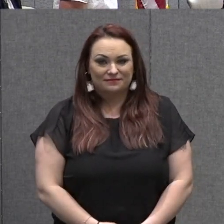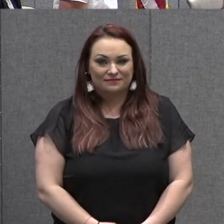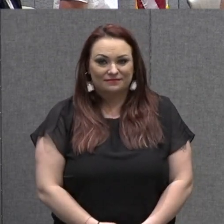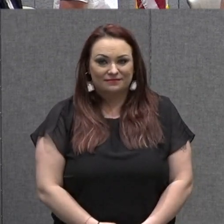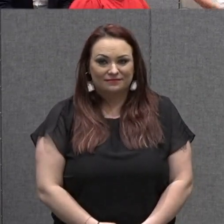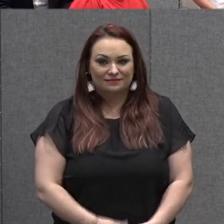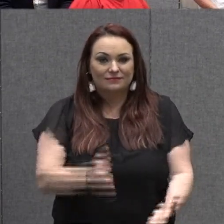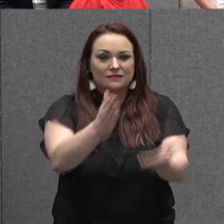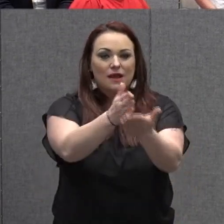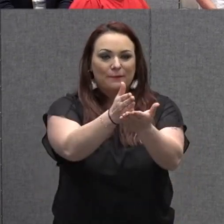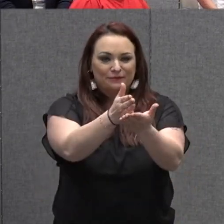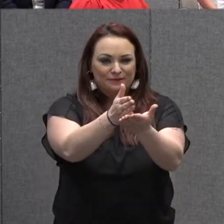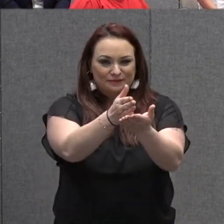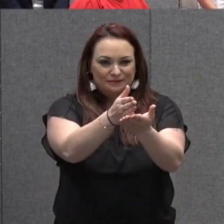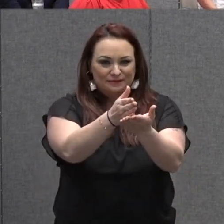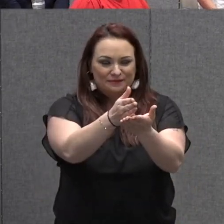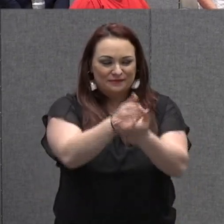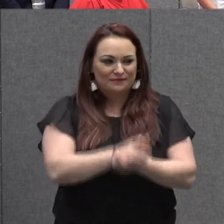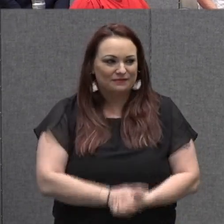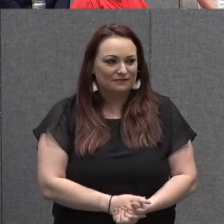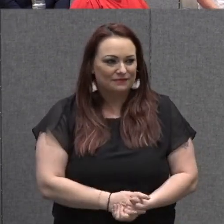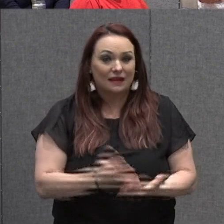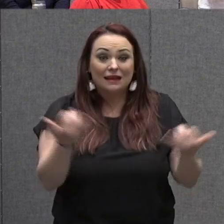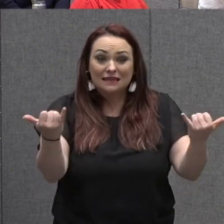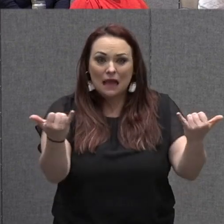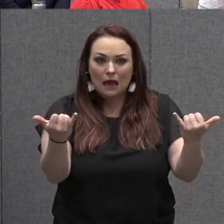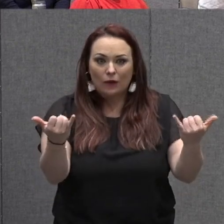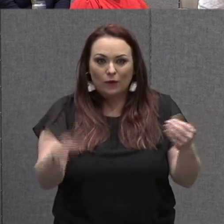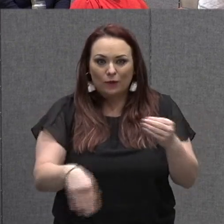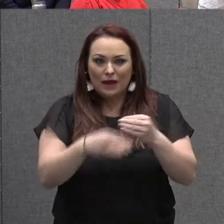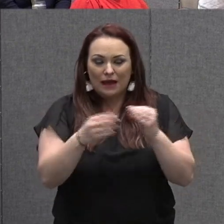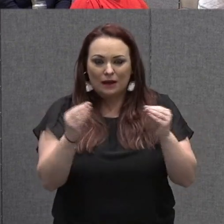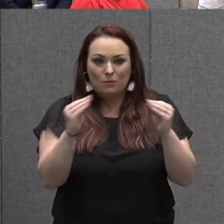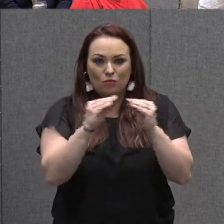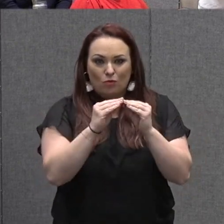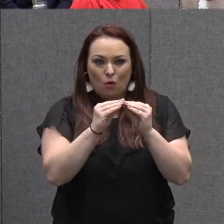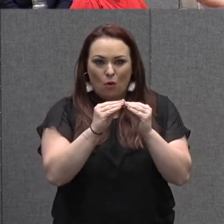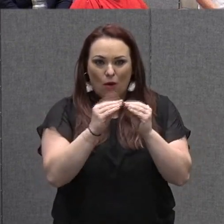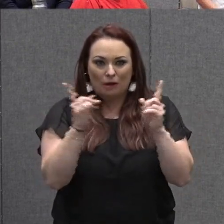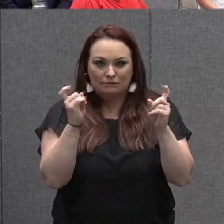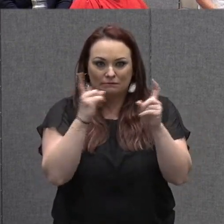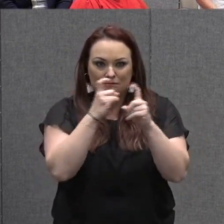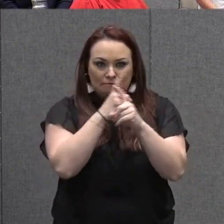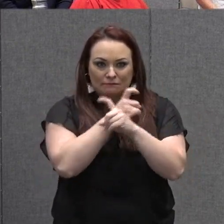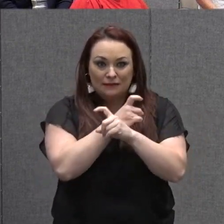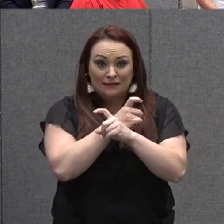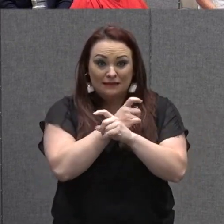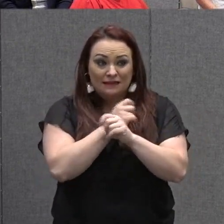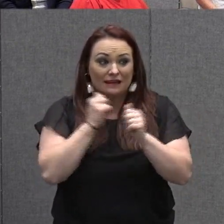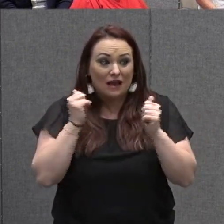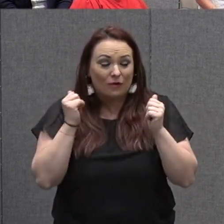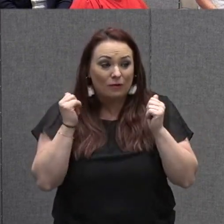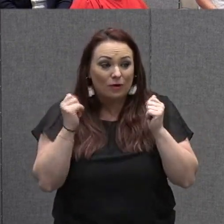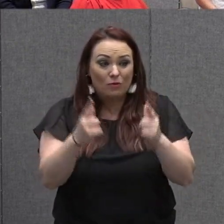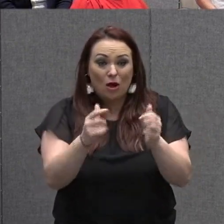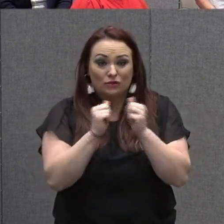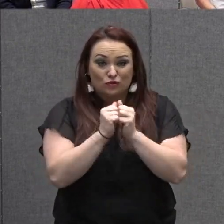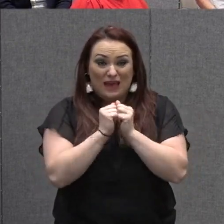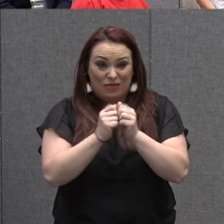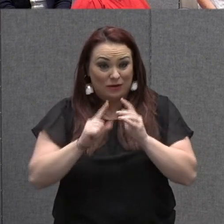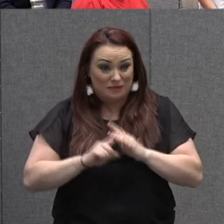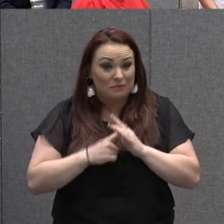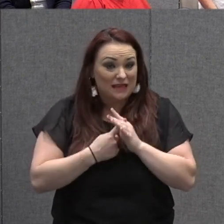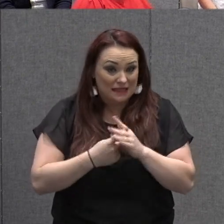Ready and stop. Now, I want to try something that's sort of tricky. Can we put all the parts together right at the beginning?